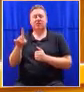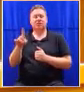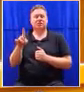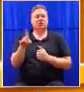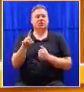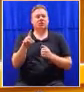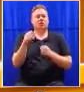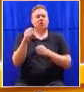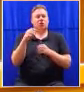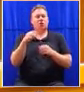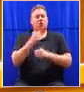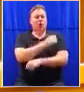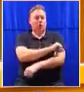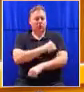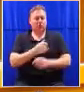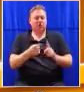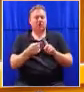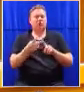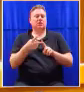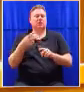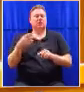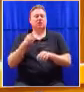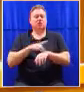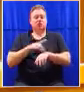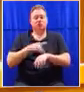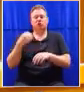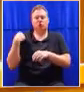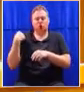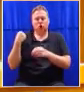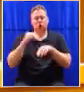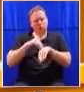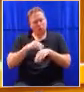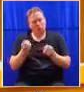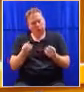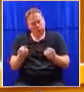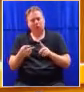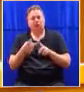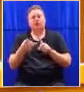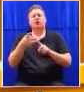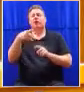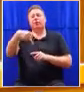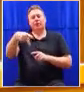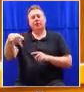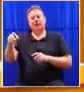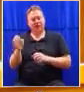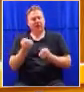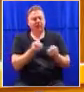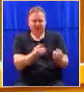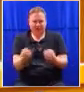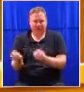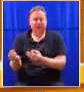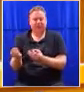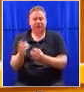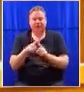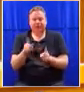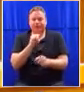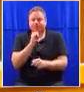that will fill critical vacancies and provide life-saving PPE for healthcare workers. This is not being